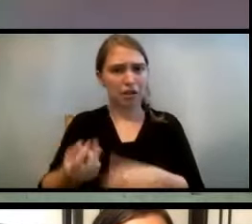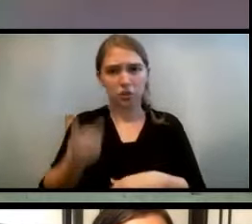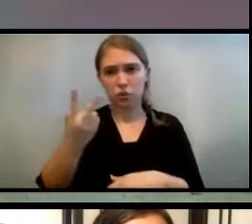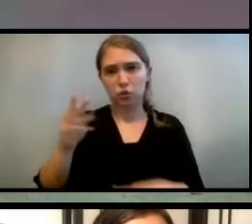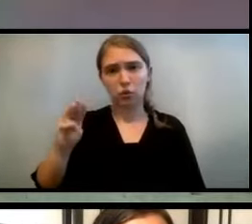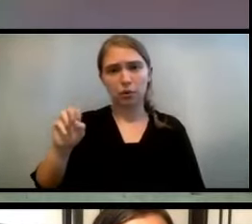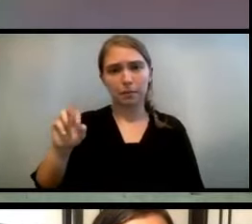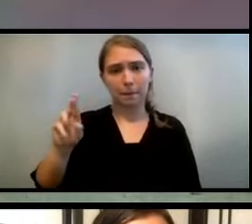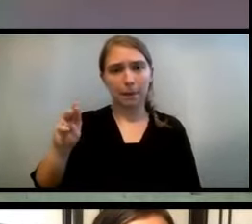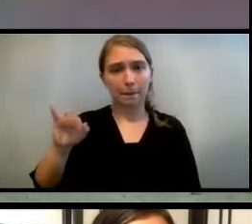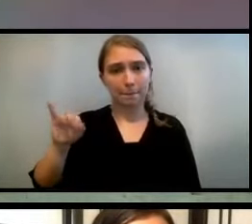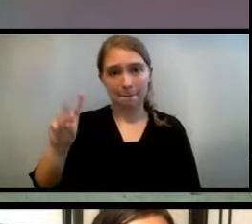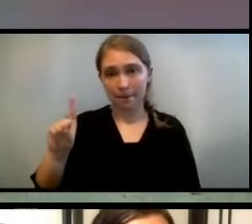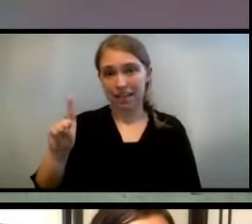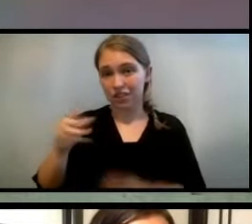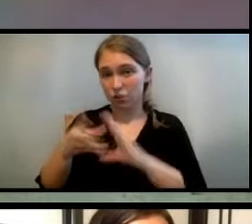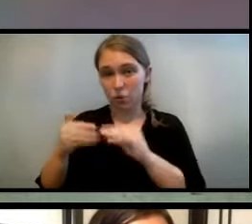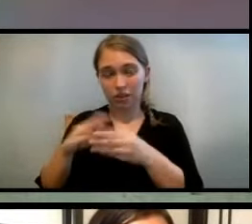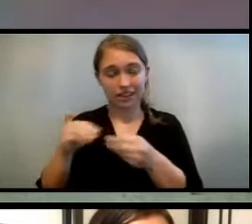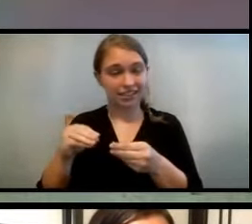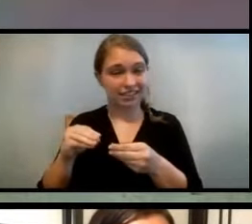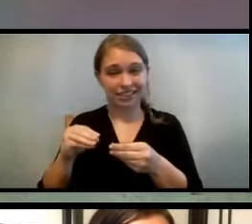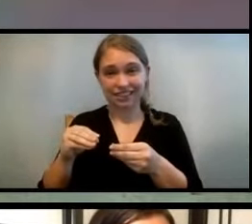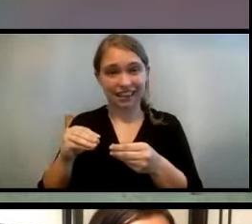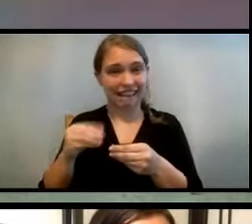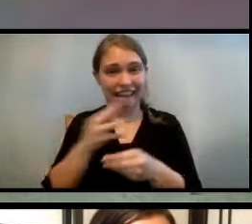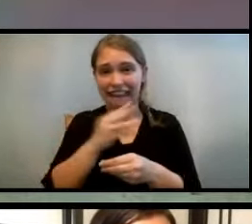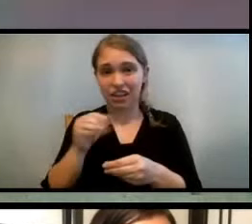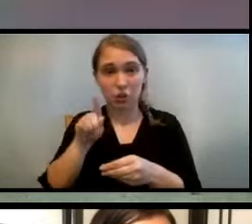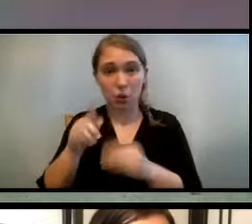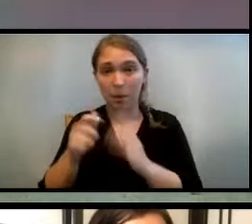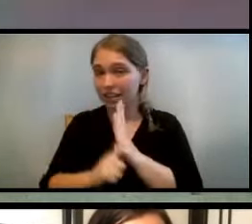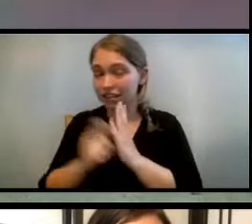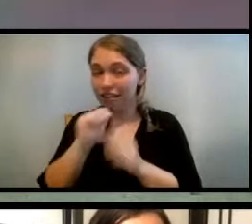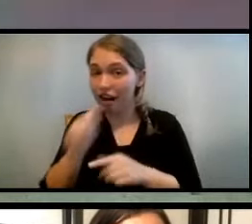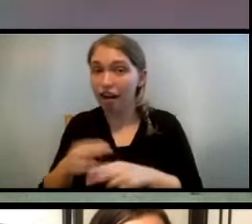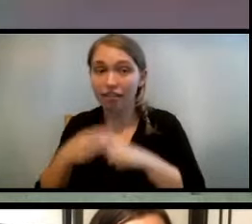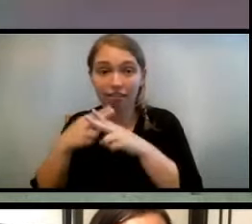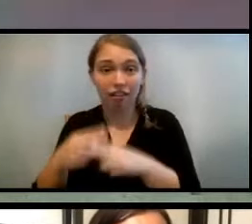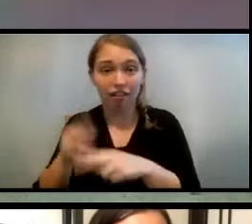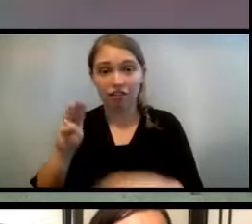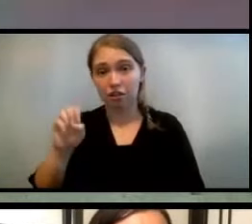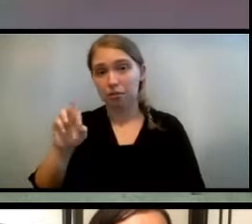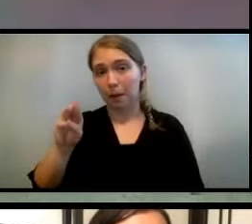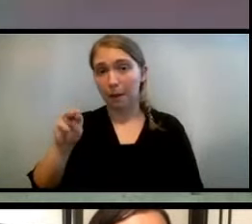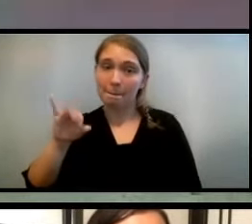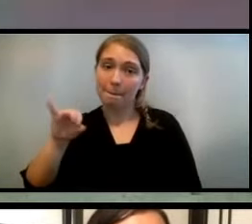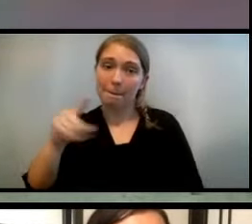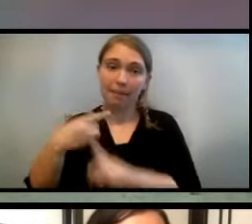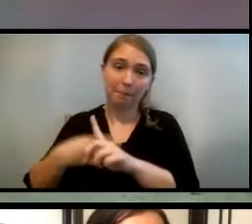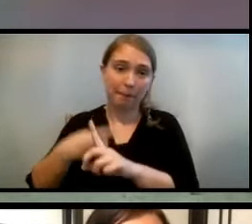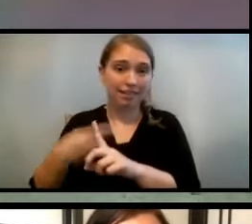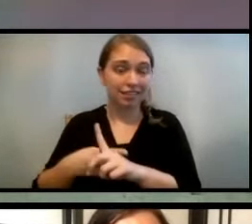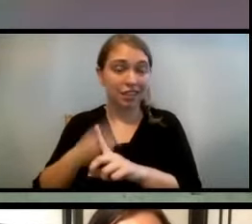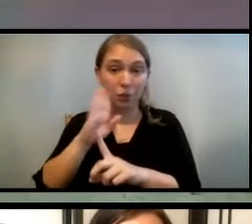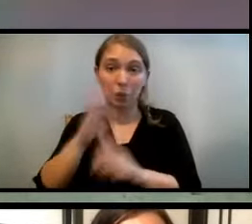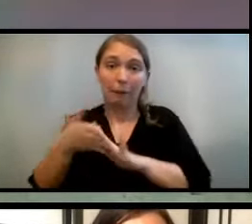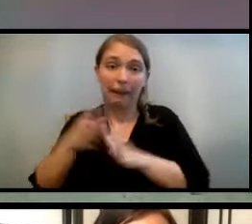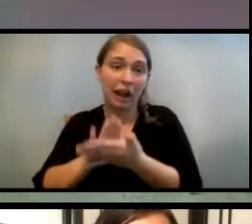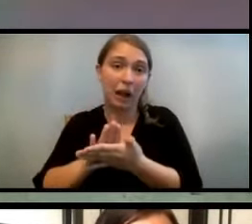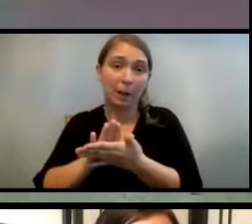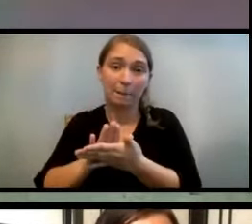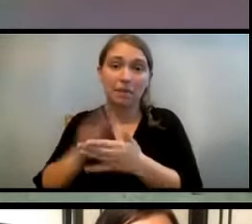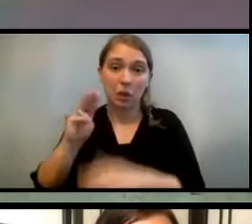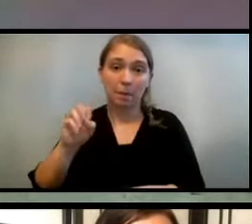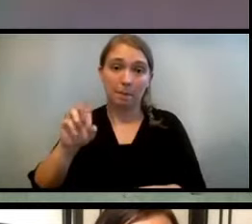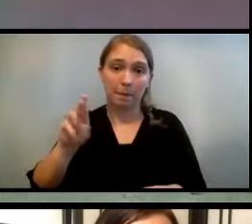not called Mermaids Monthly, then suddenly you're gonna be the mermaid magazine if you buy a third one. And no matter how good